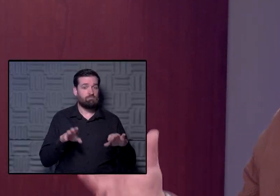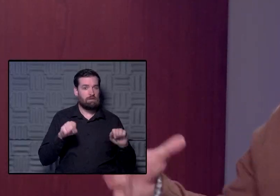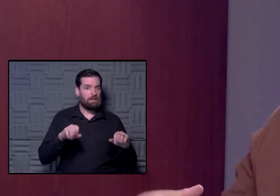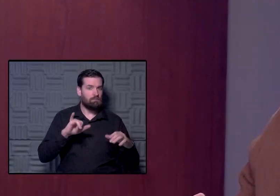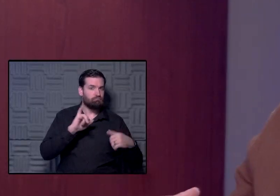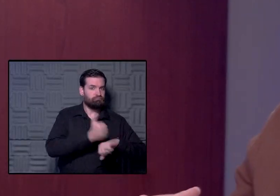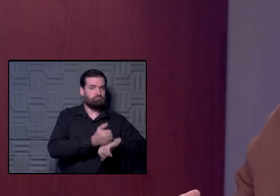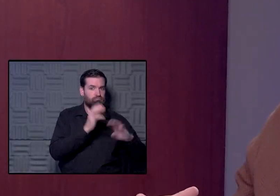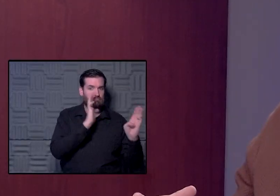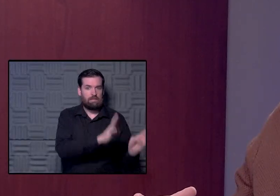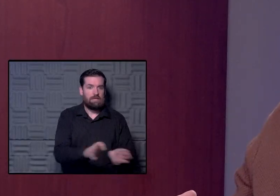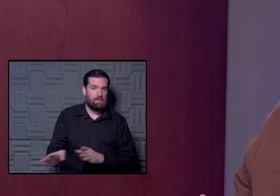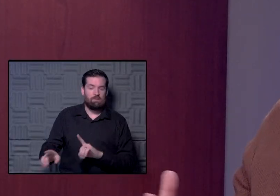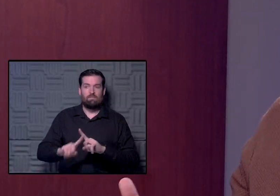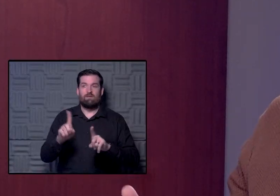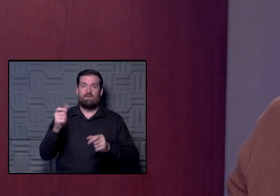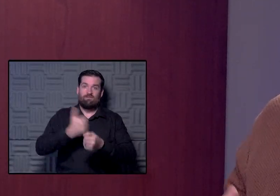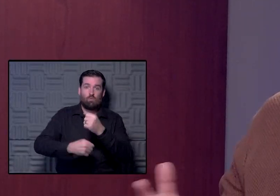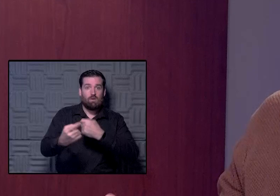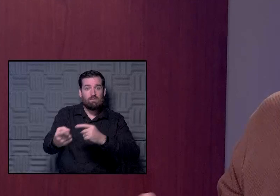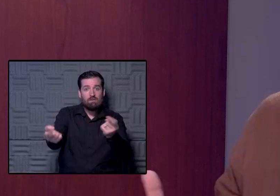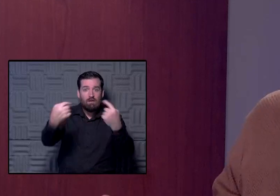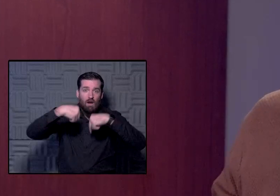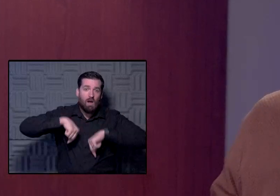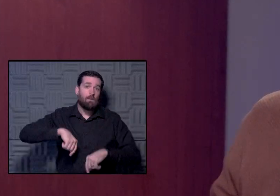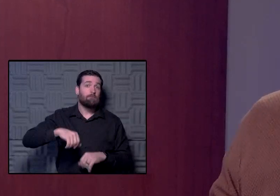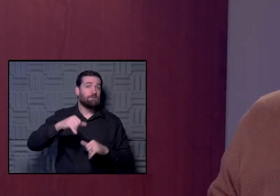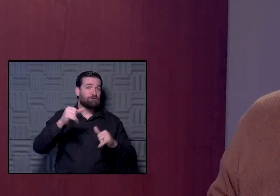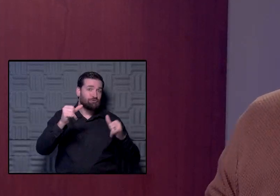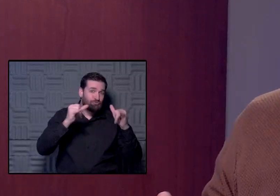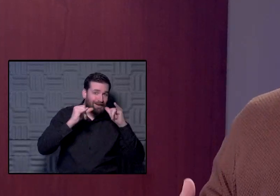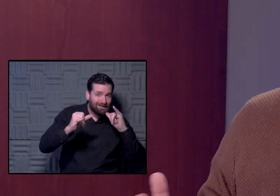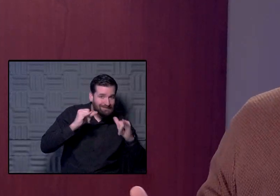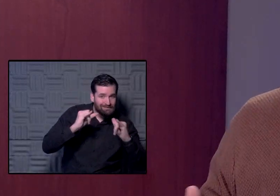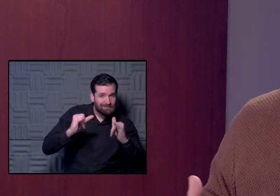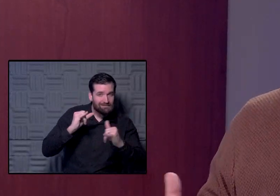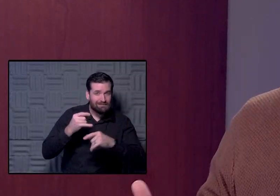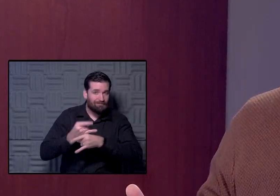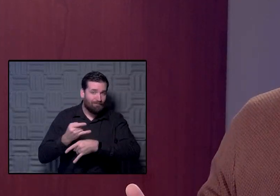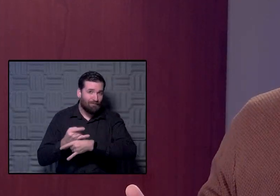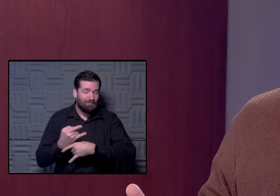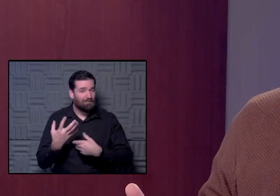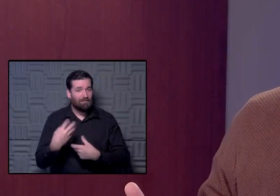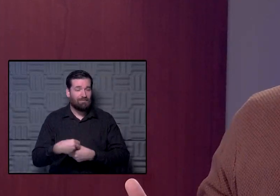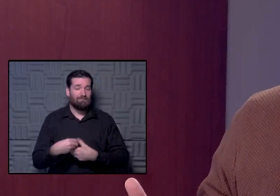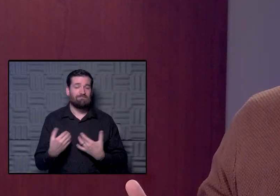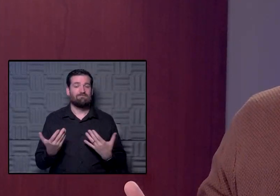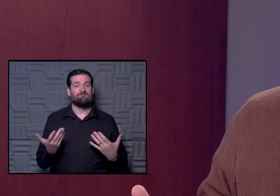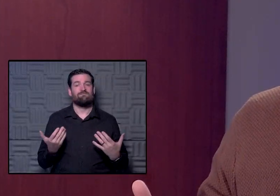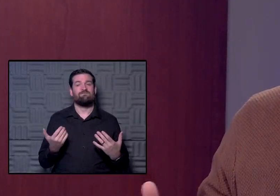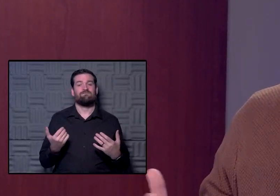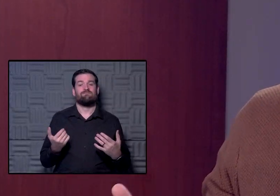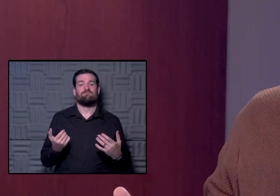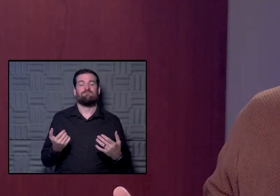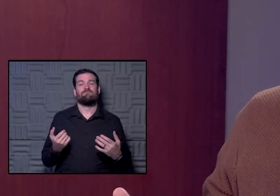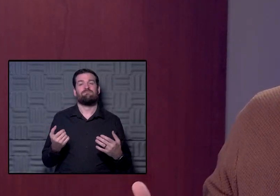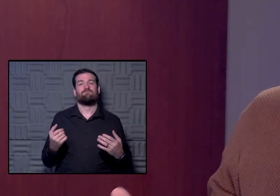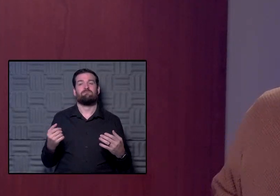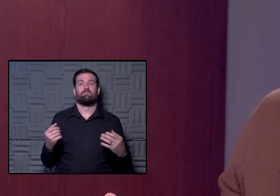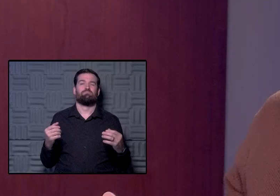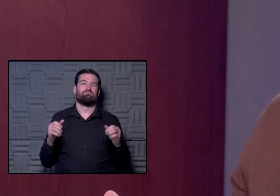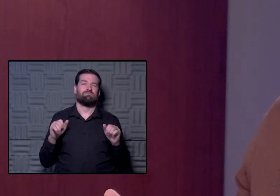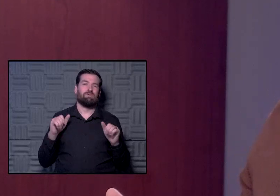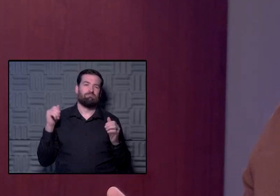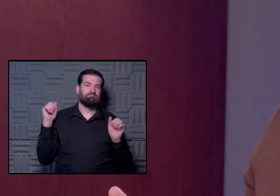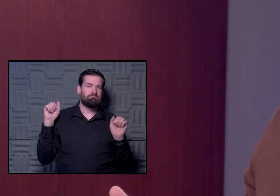plan, but then by the time everyone gets in there and maybe there's like drinks involved or something, you may be a little more likely to have